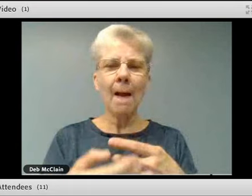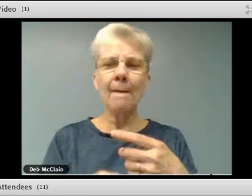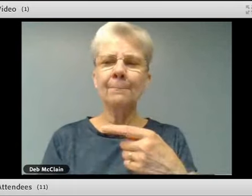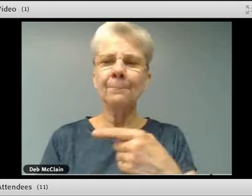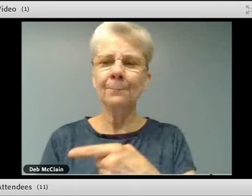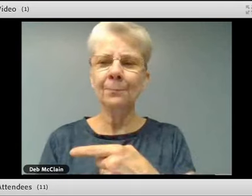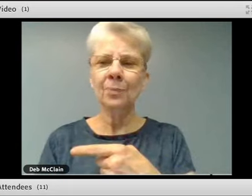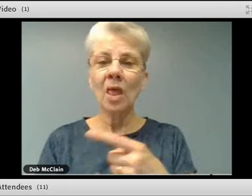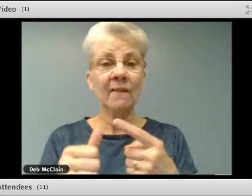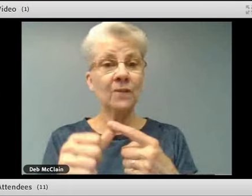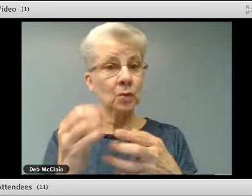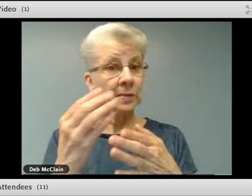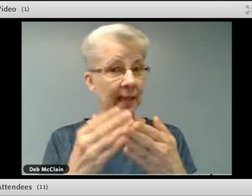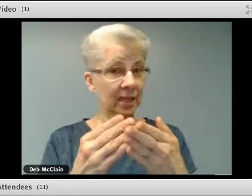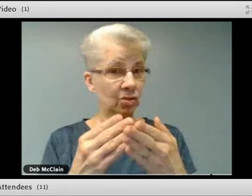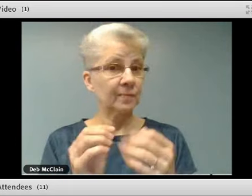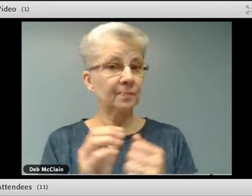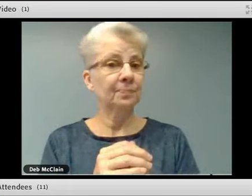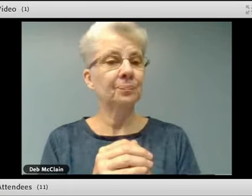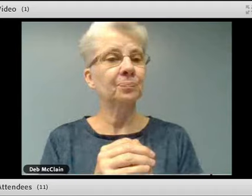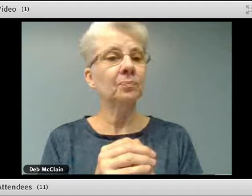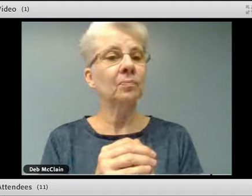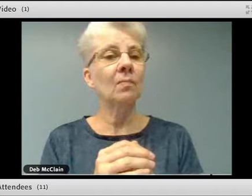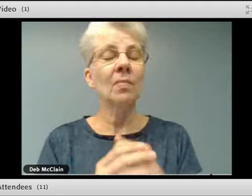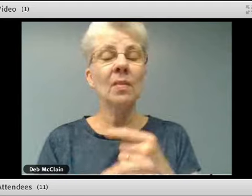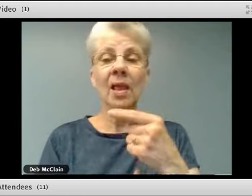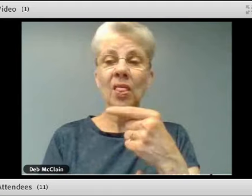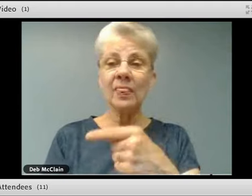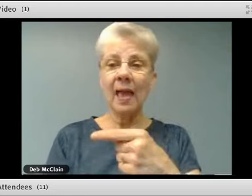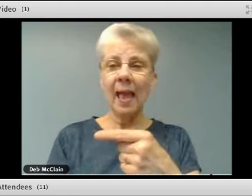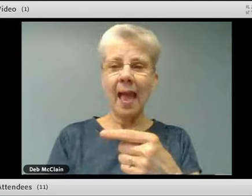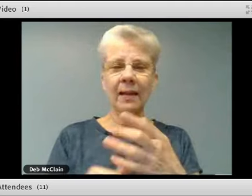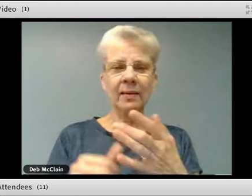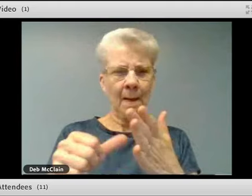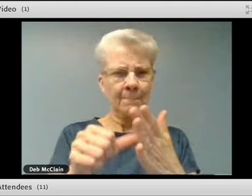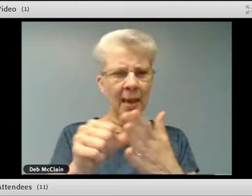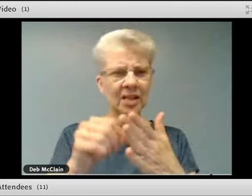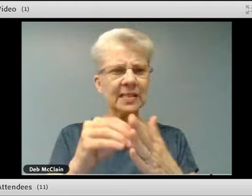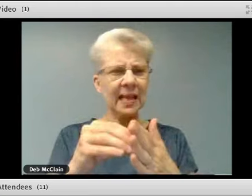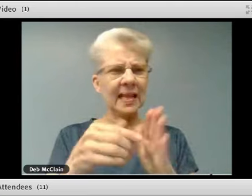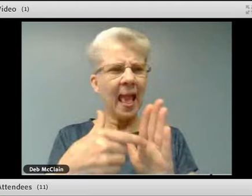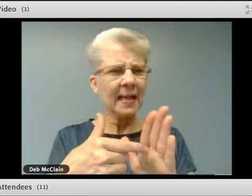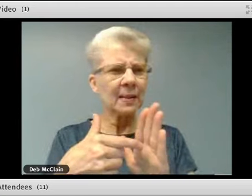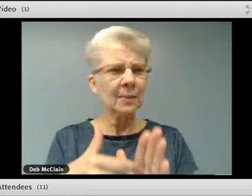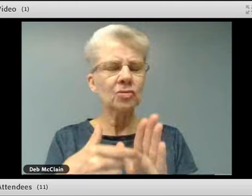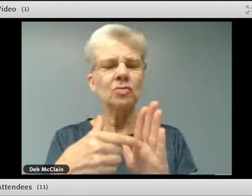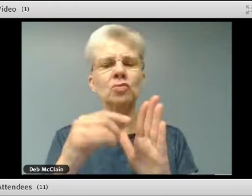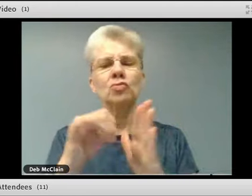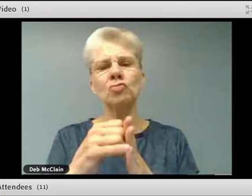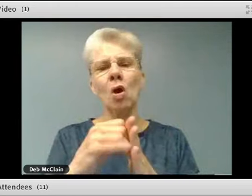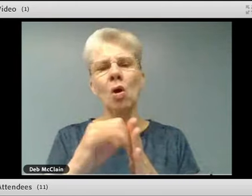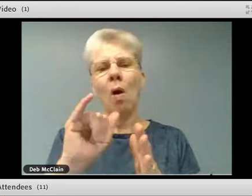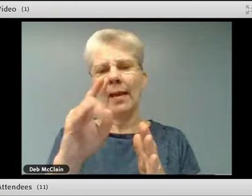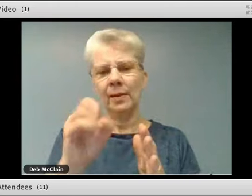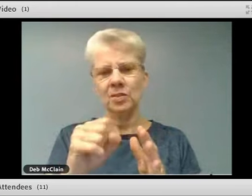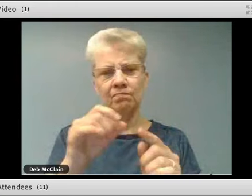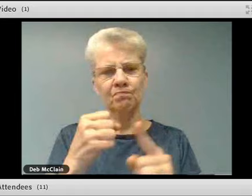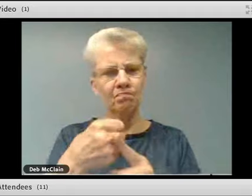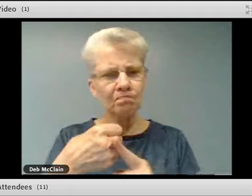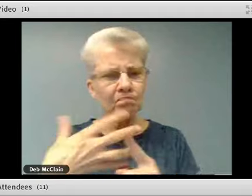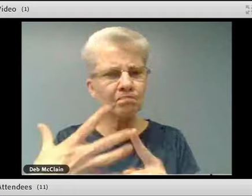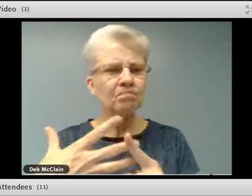section. And pages within exhibitions include featured items and explanatory